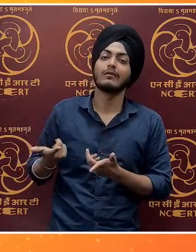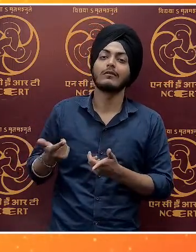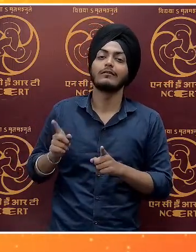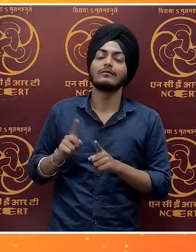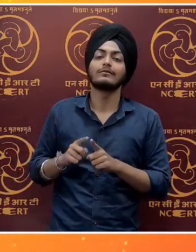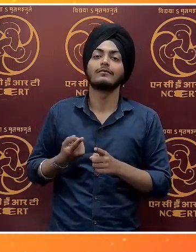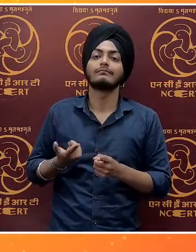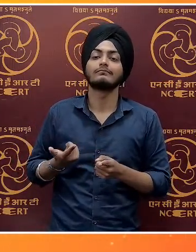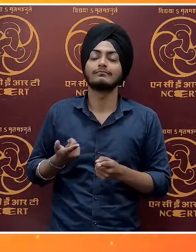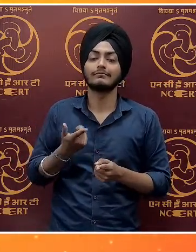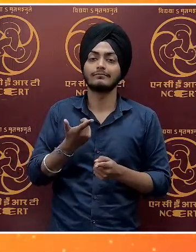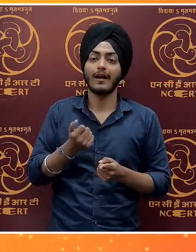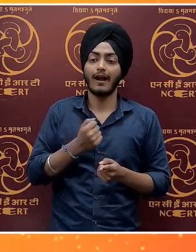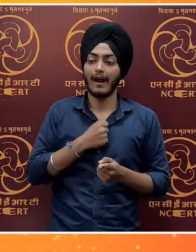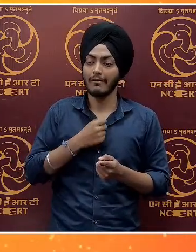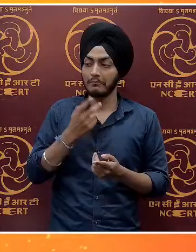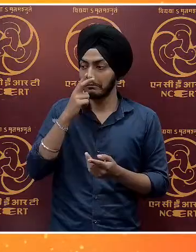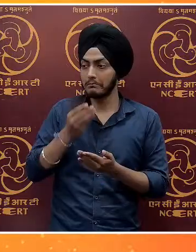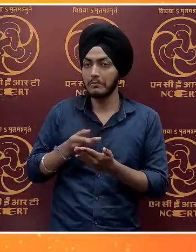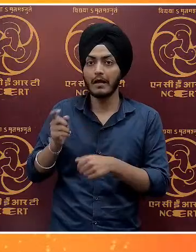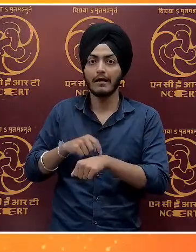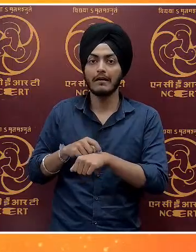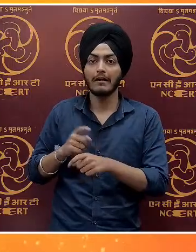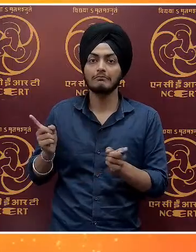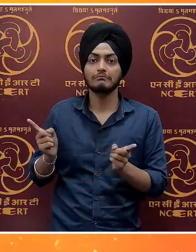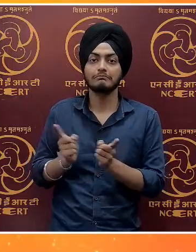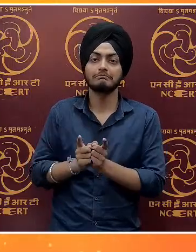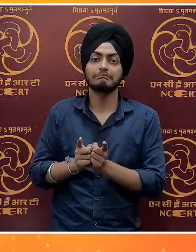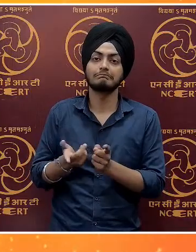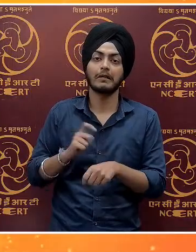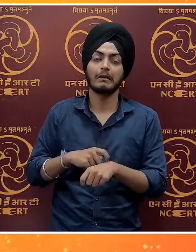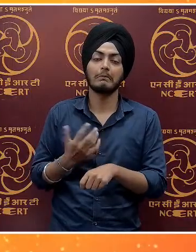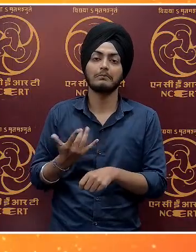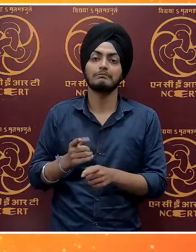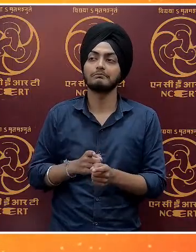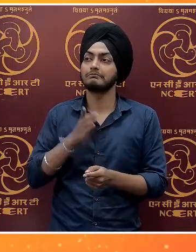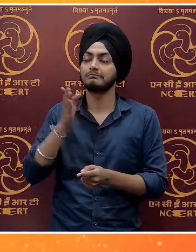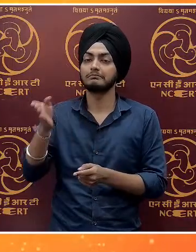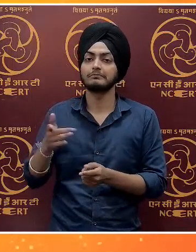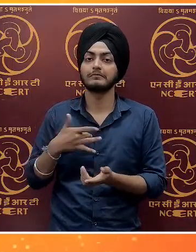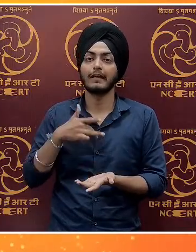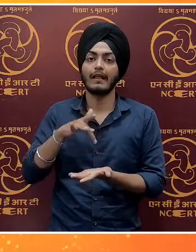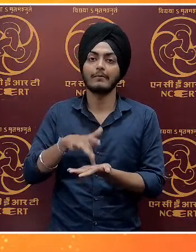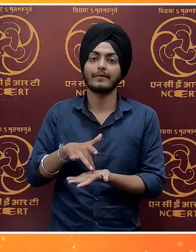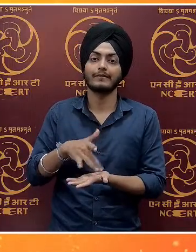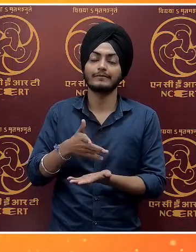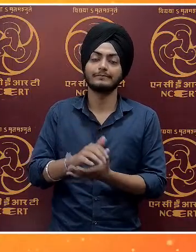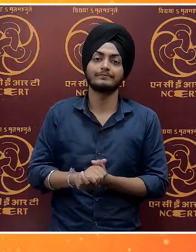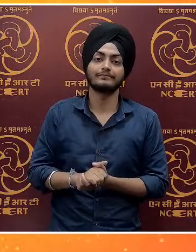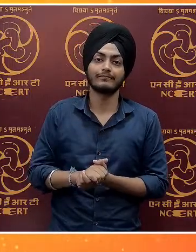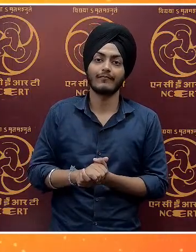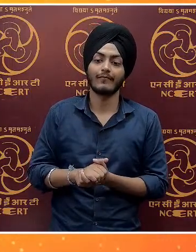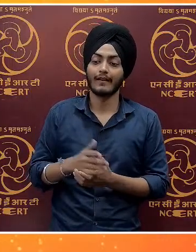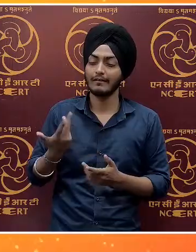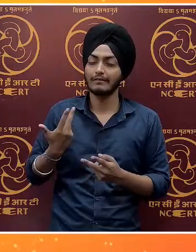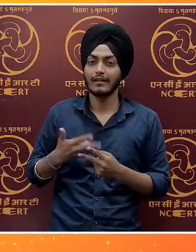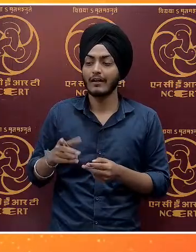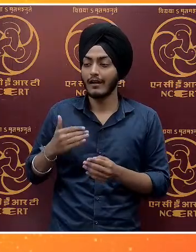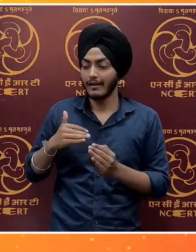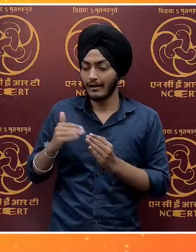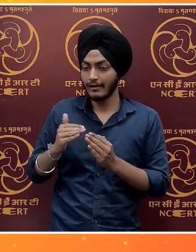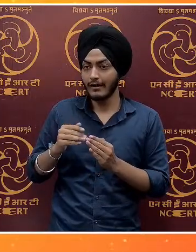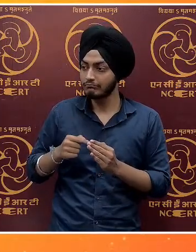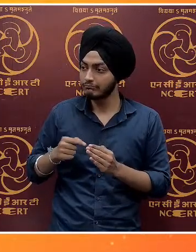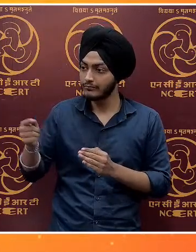places, you will be able to cover in a short minutes with the bicycle. So, if you want to cover any distance from your home